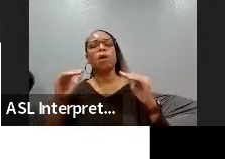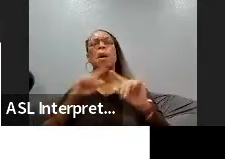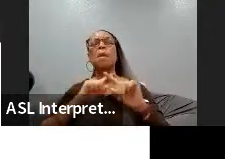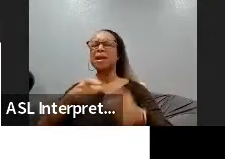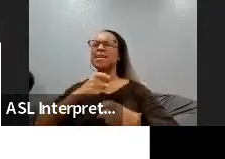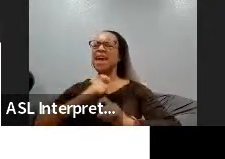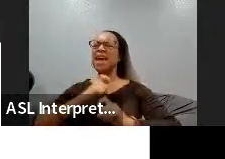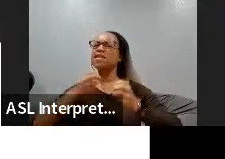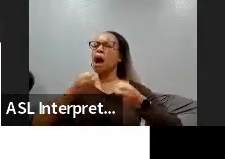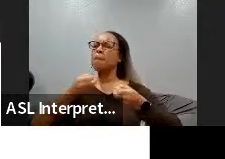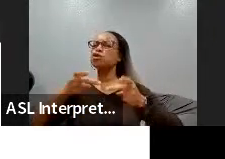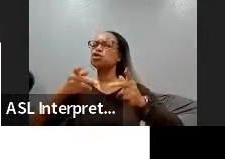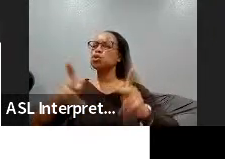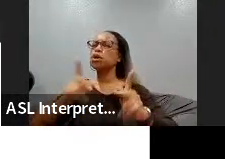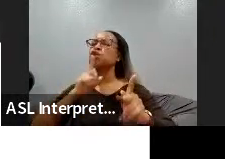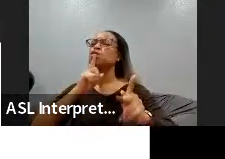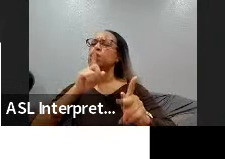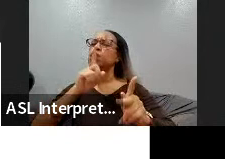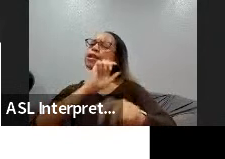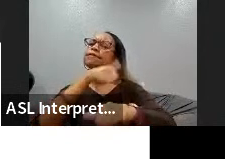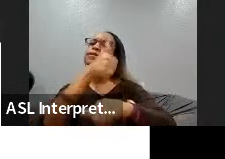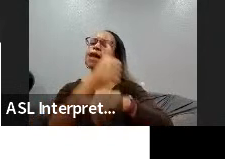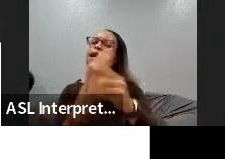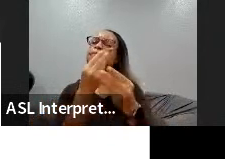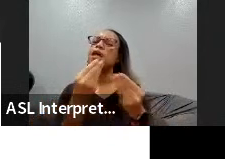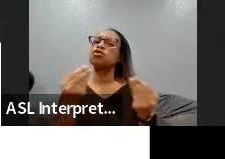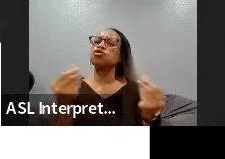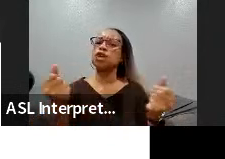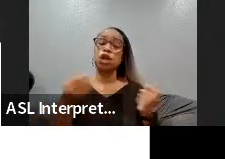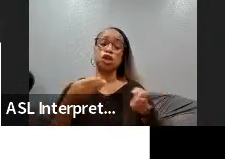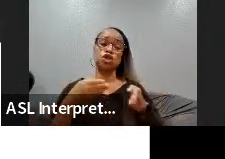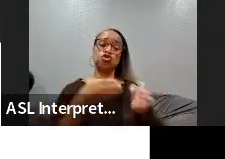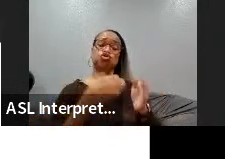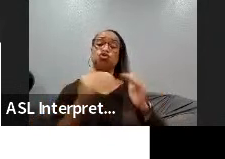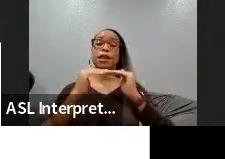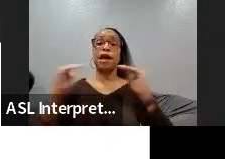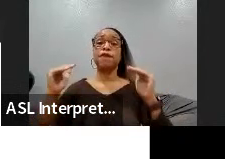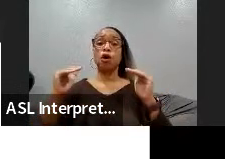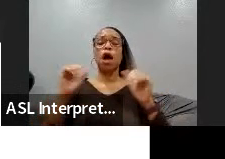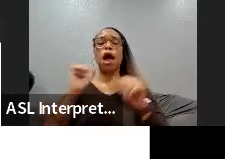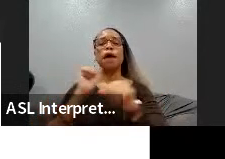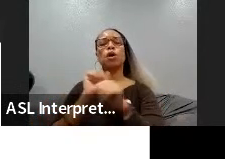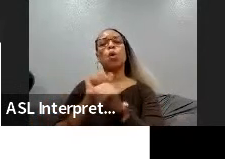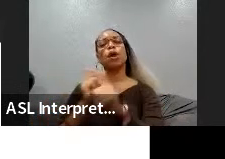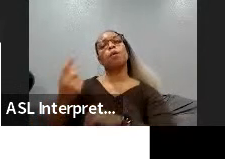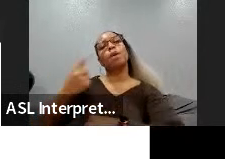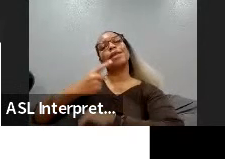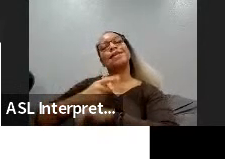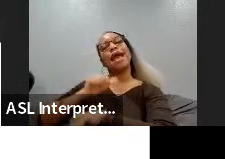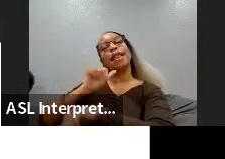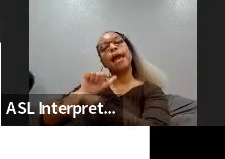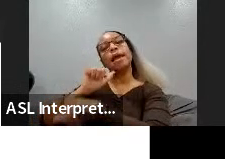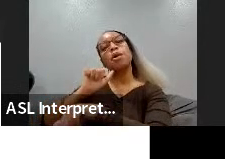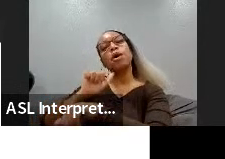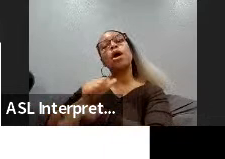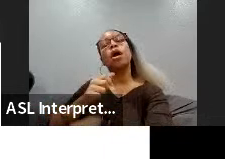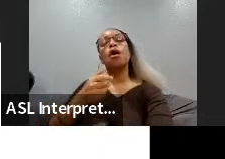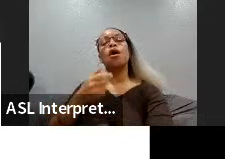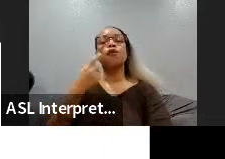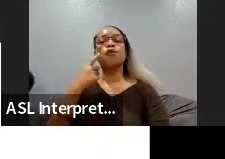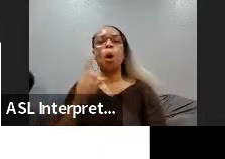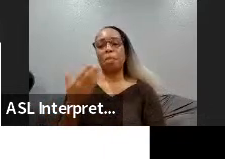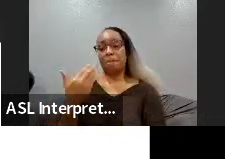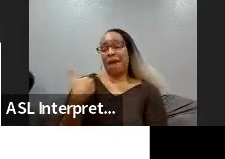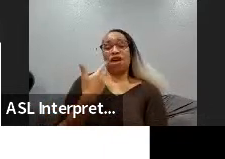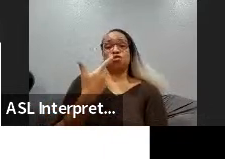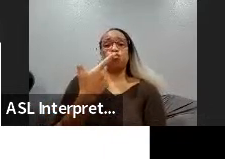to actually put some solutions to it. So street level has been working with the day labor and recently arrived immigrant community for the last 21